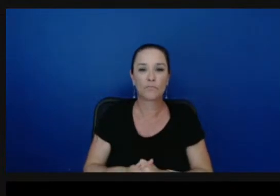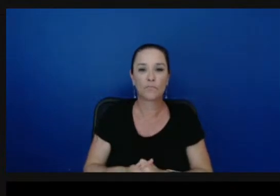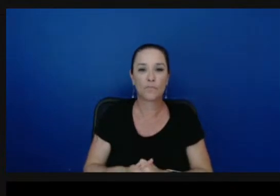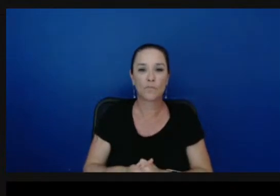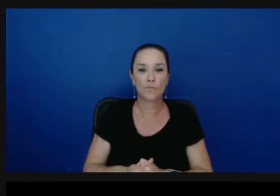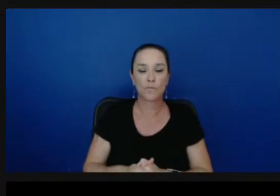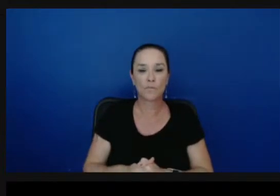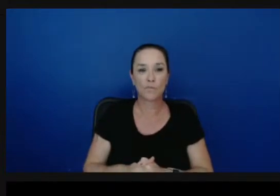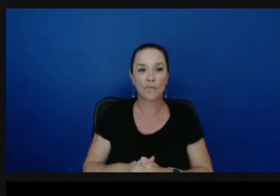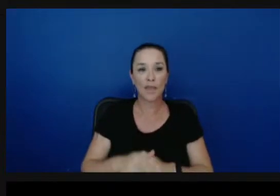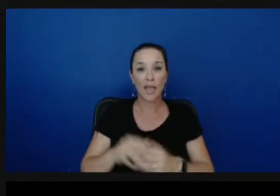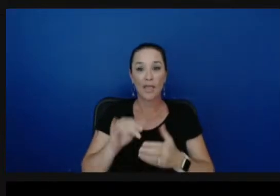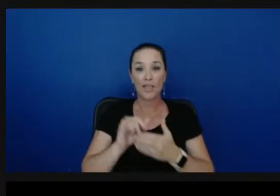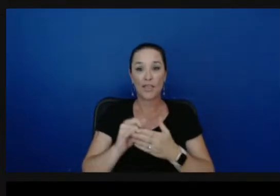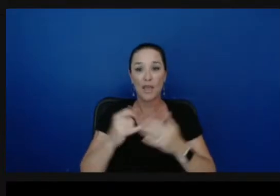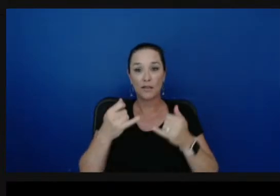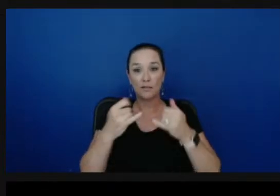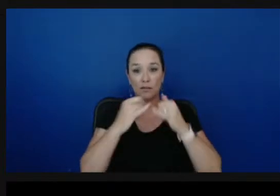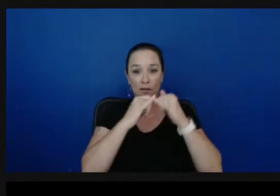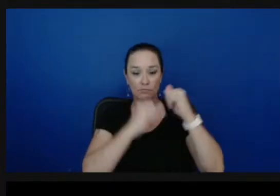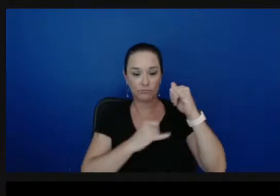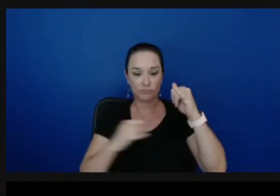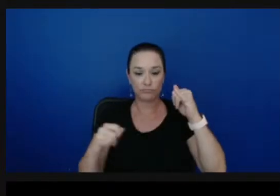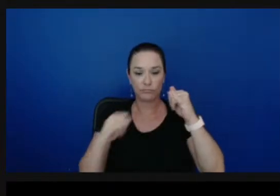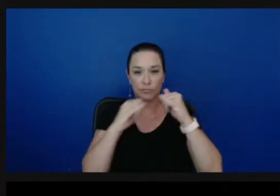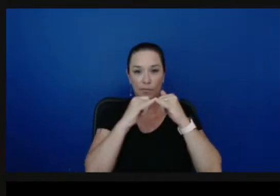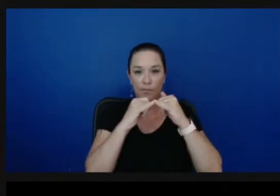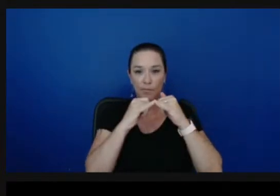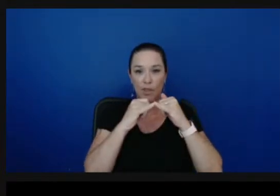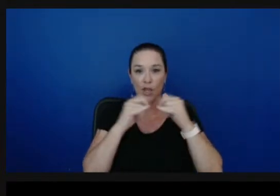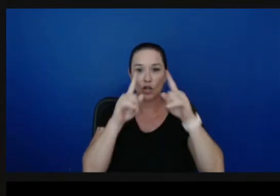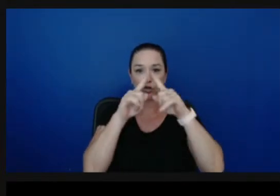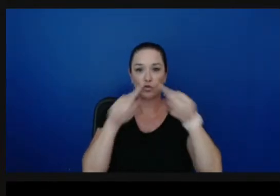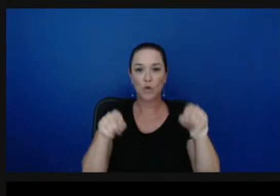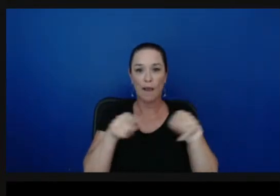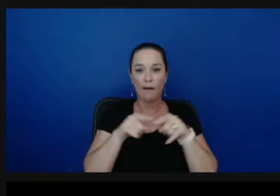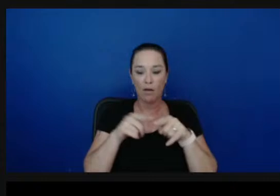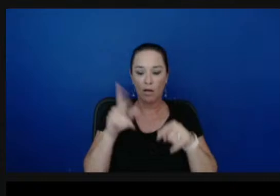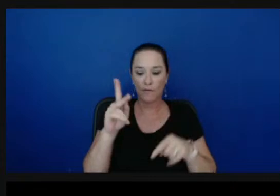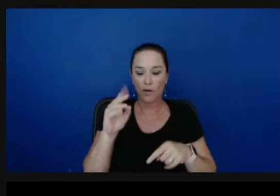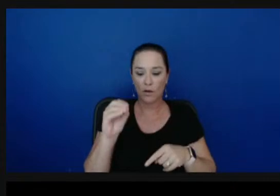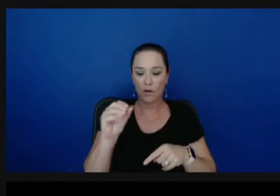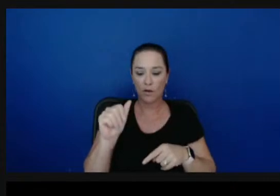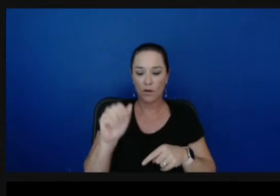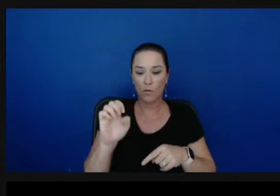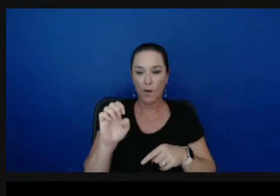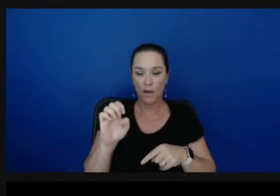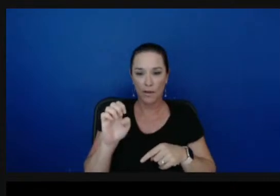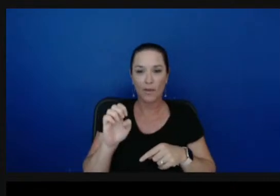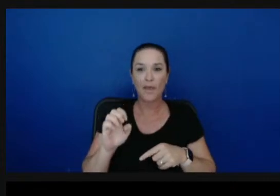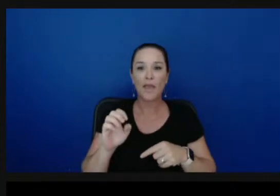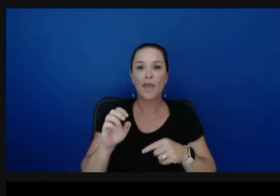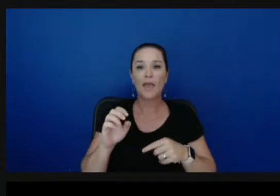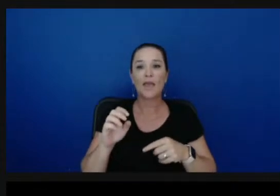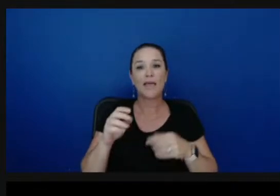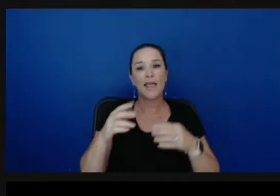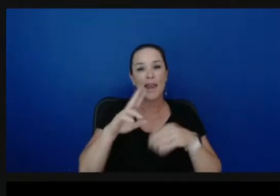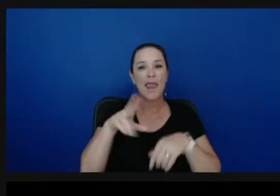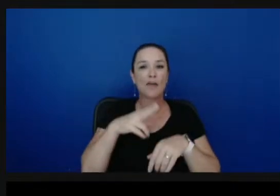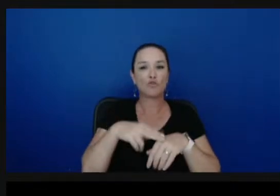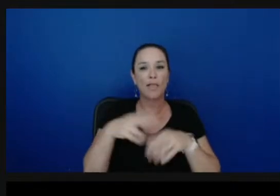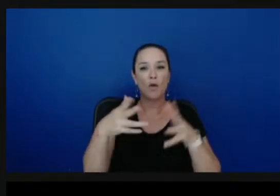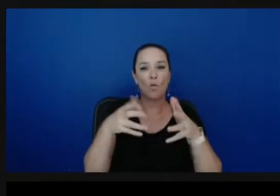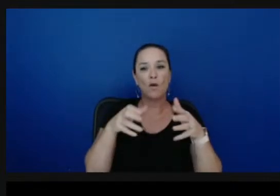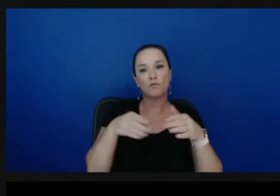the boundary of this triangle, as this thing moves, it naturally wants to open up this pathway as well that moves more through